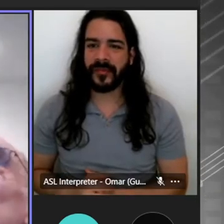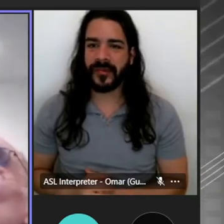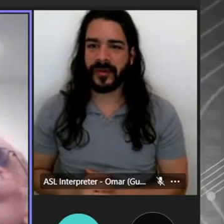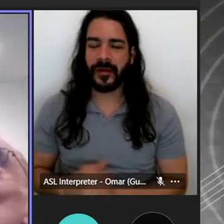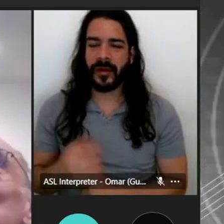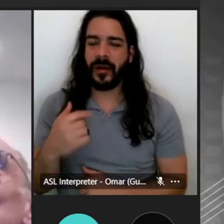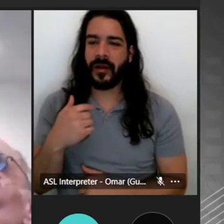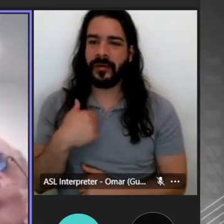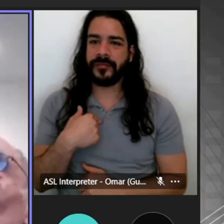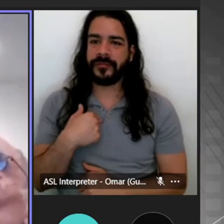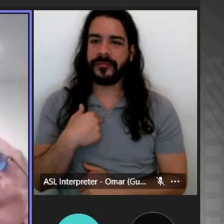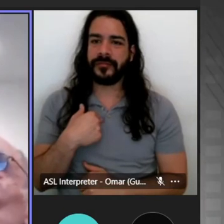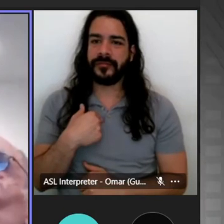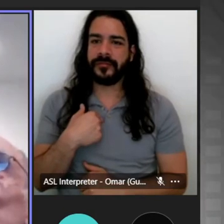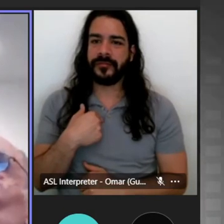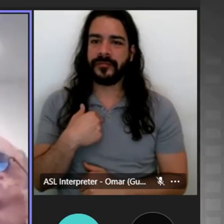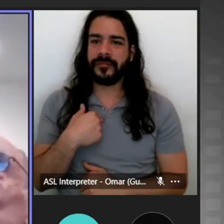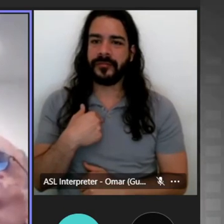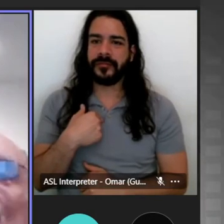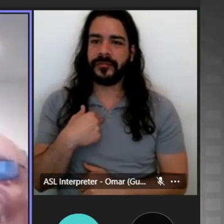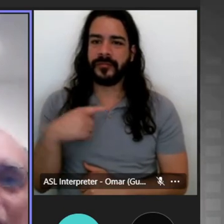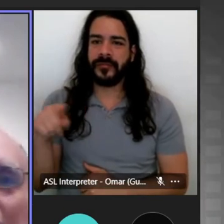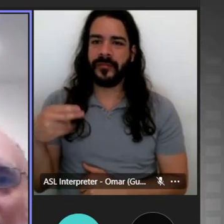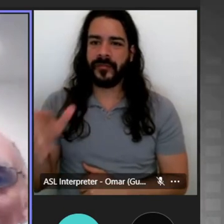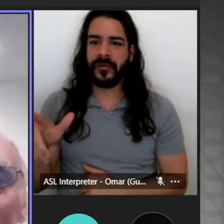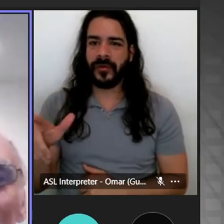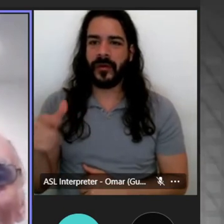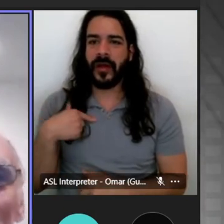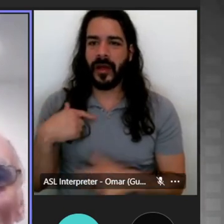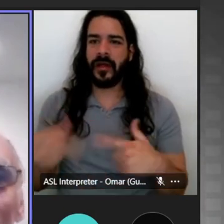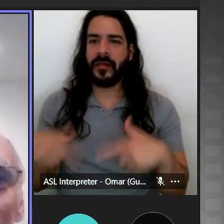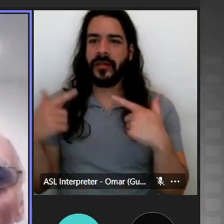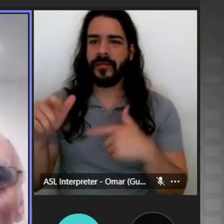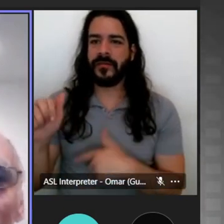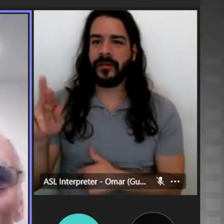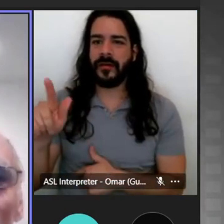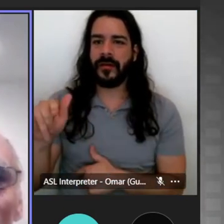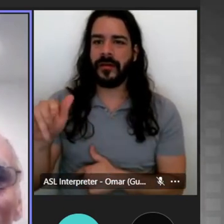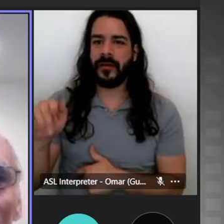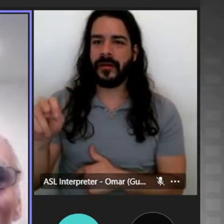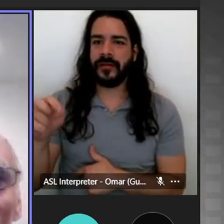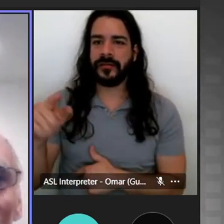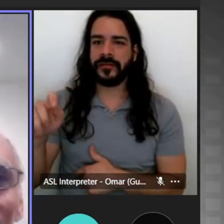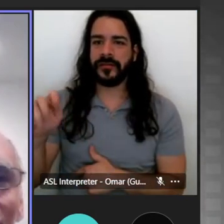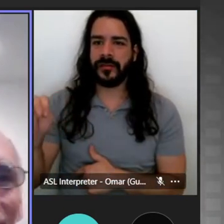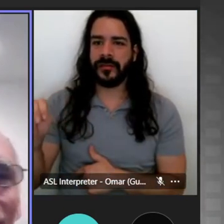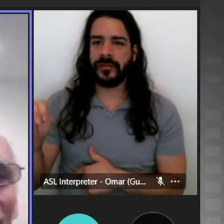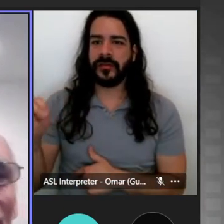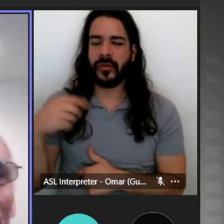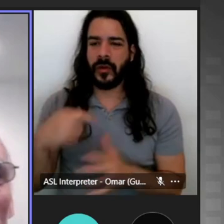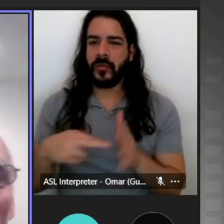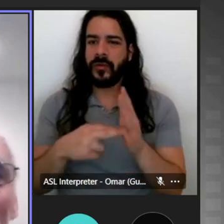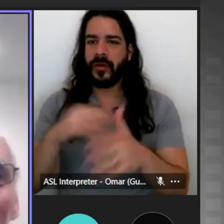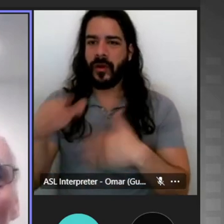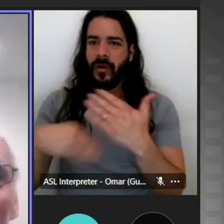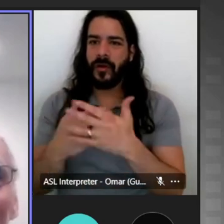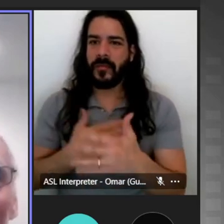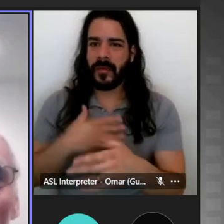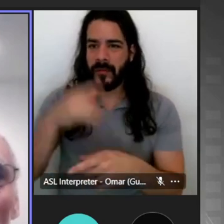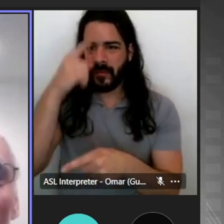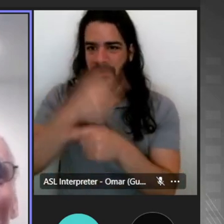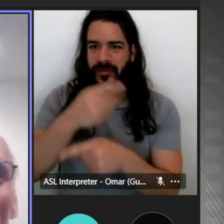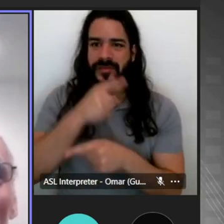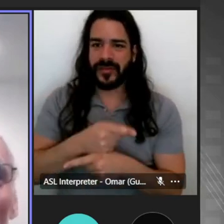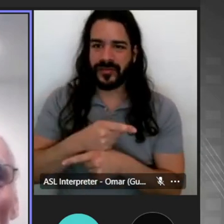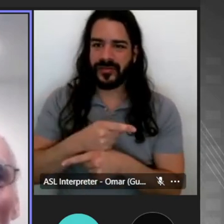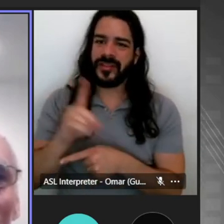I'm Phil Posner. I am a resident of Arlington, Virginia, and I represent all my